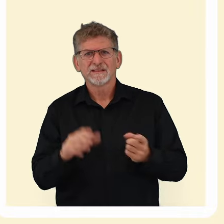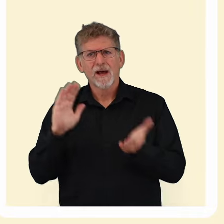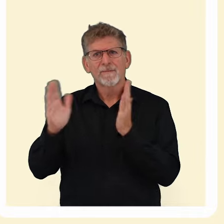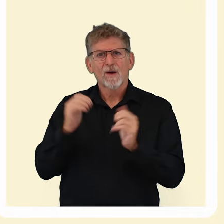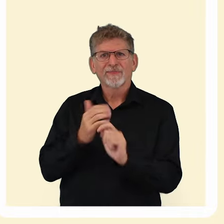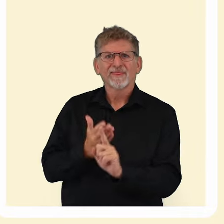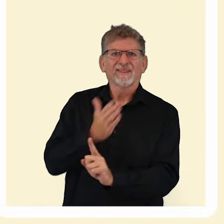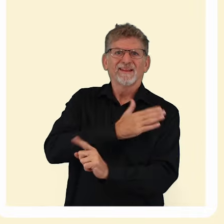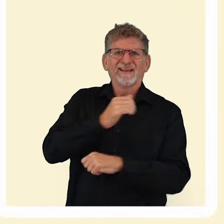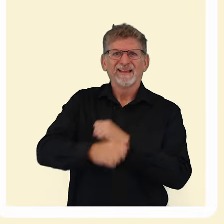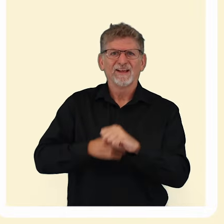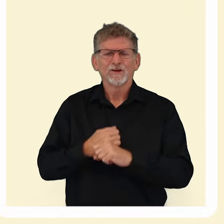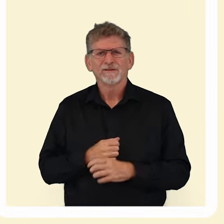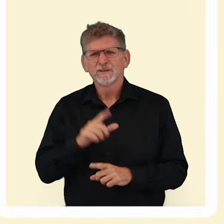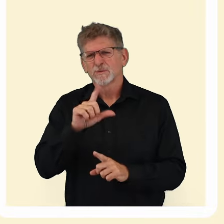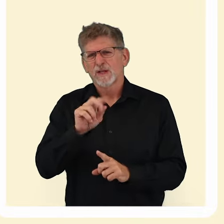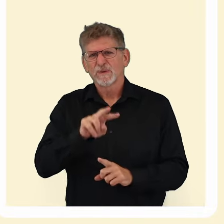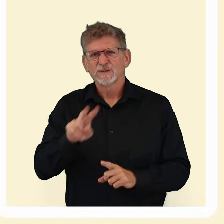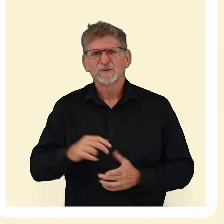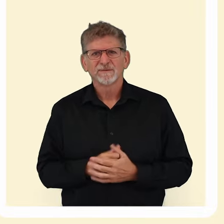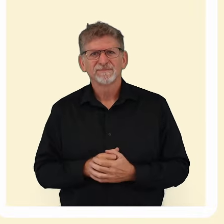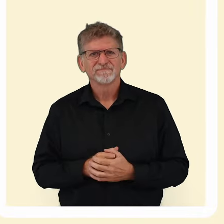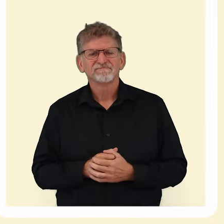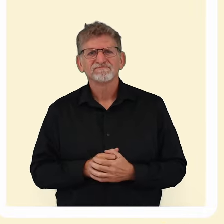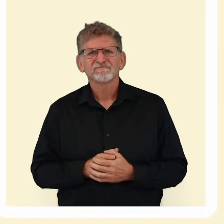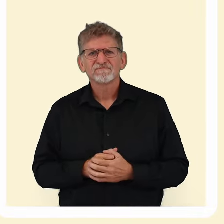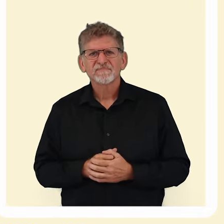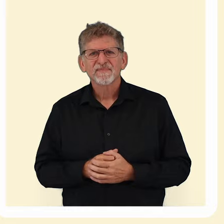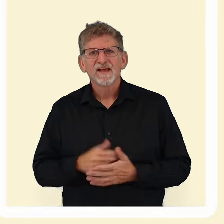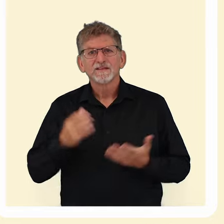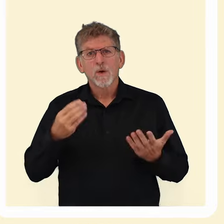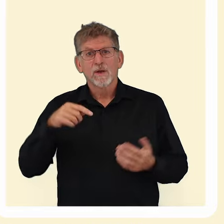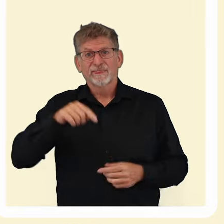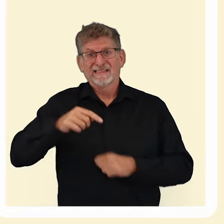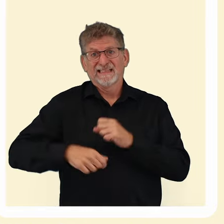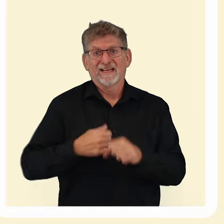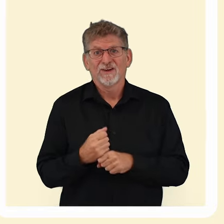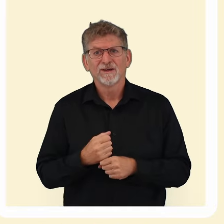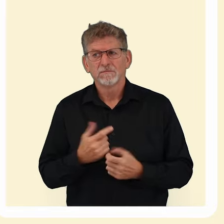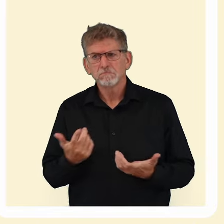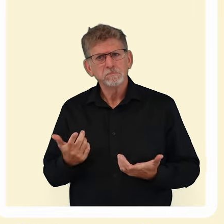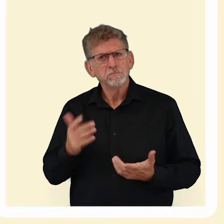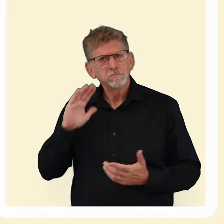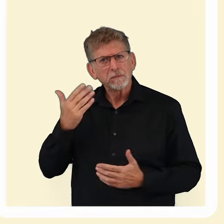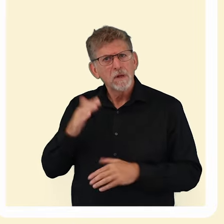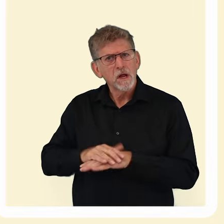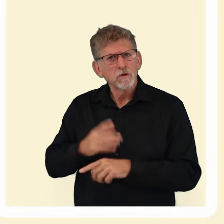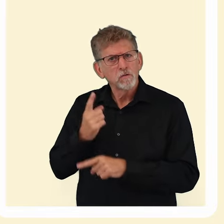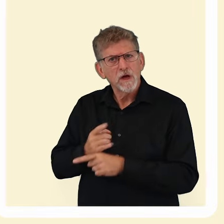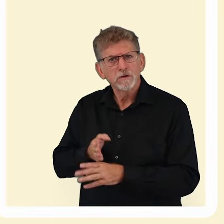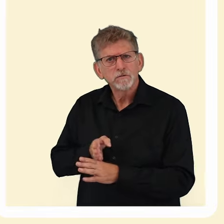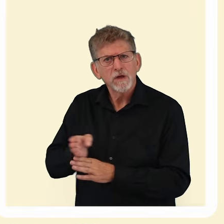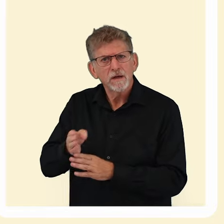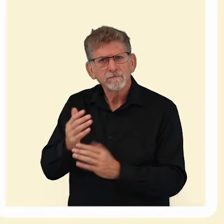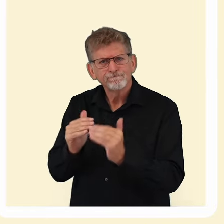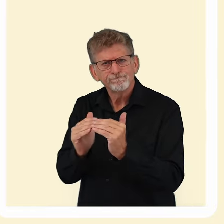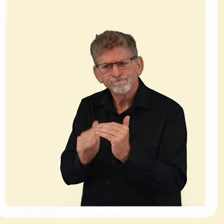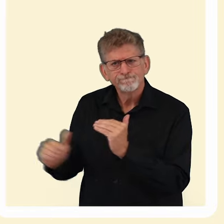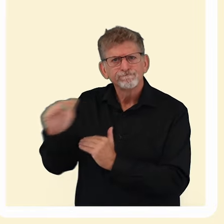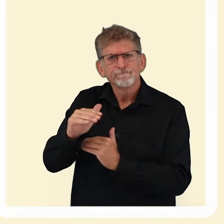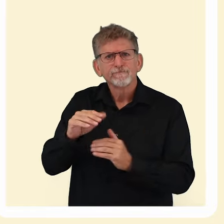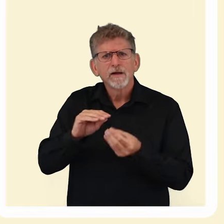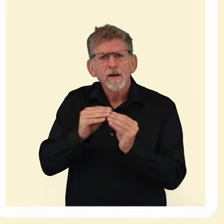mean, 2022. Yeah. Just be sure it's clear. Yes. So, and this year we are on right track to surpass the ridership